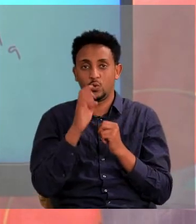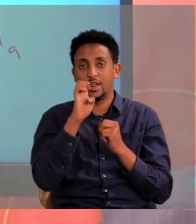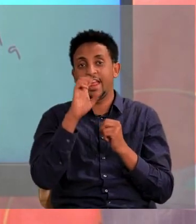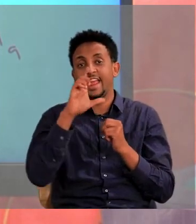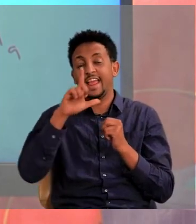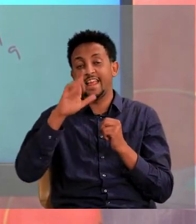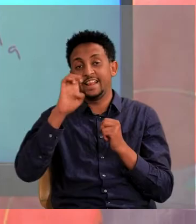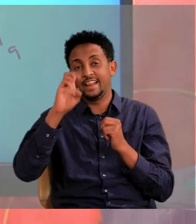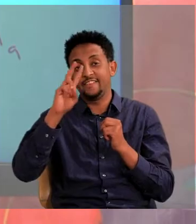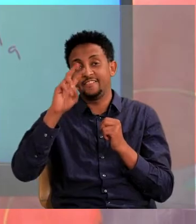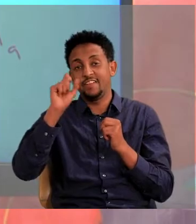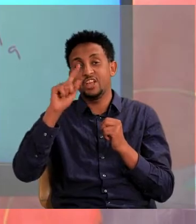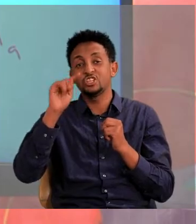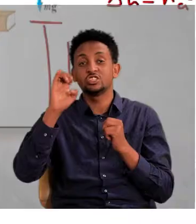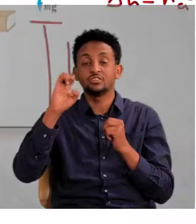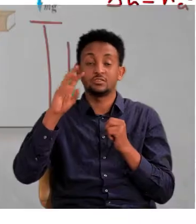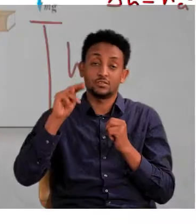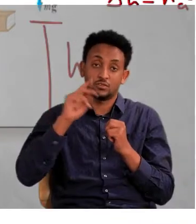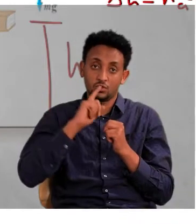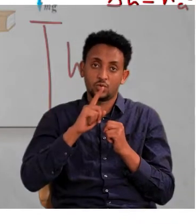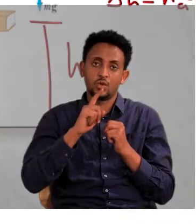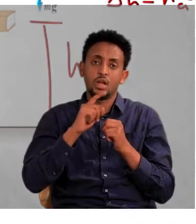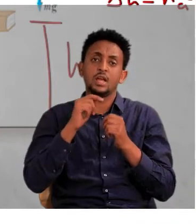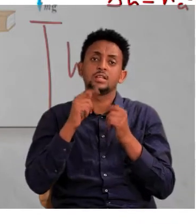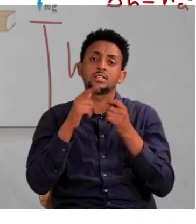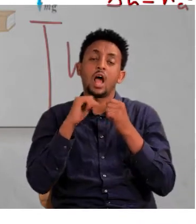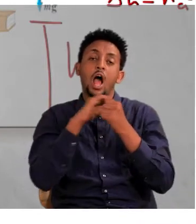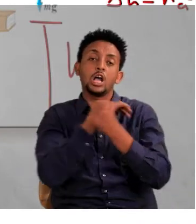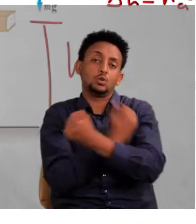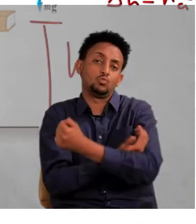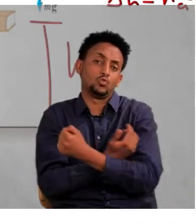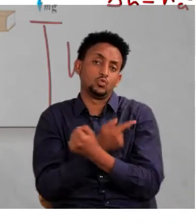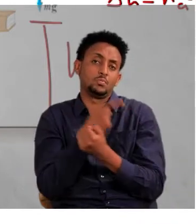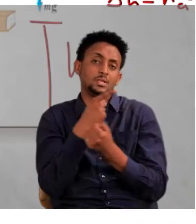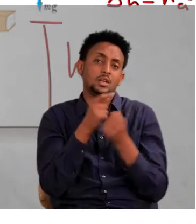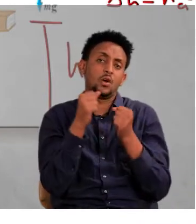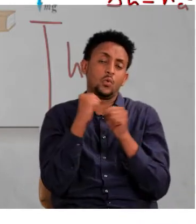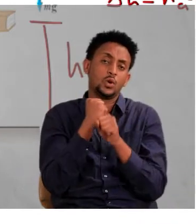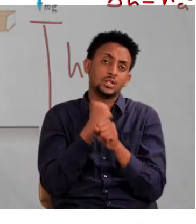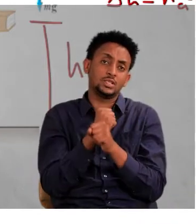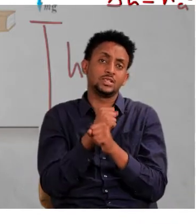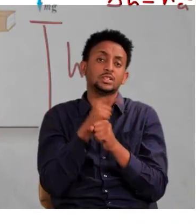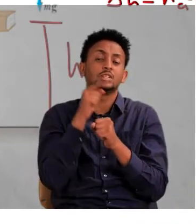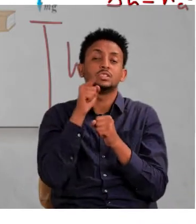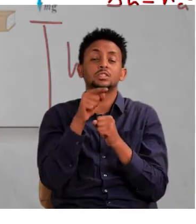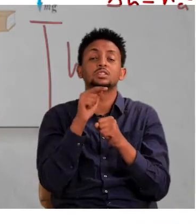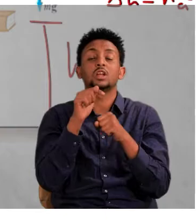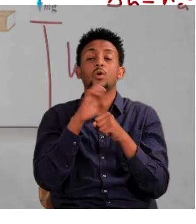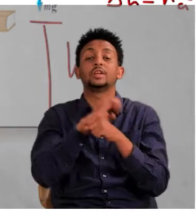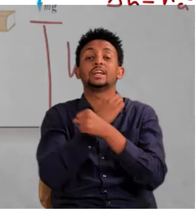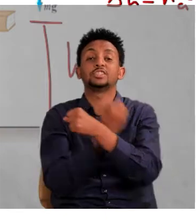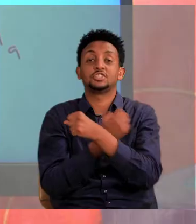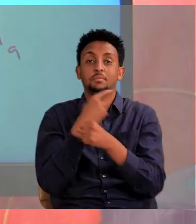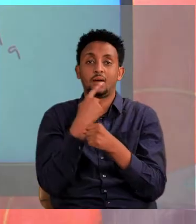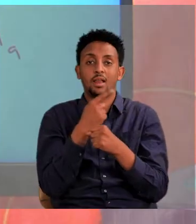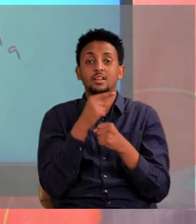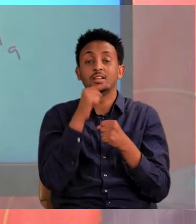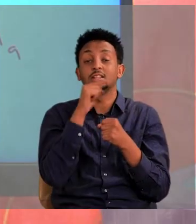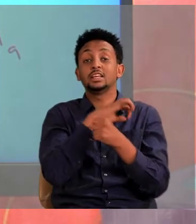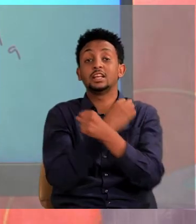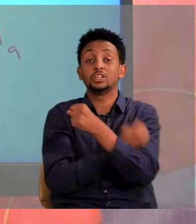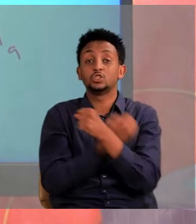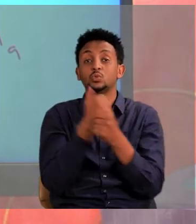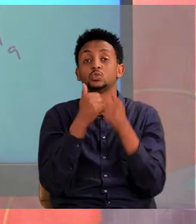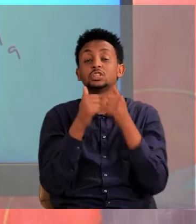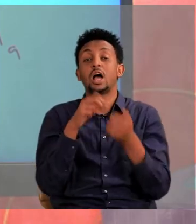elevation enables you to perform work. The ability and the capacity to do work is known to be energy. So the energy